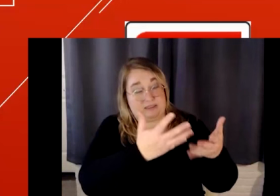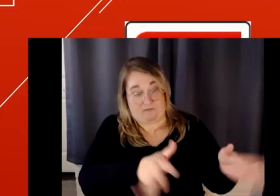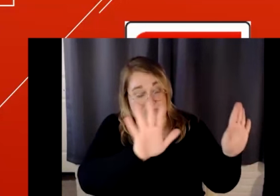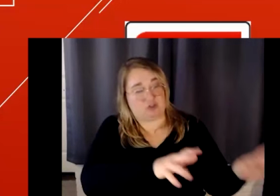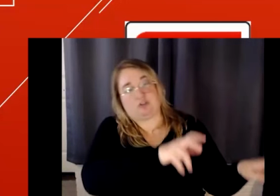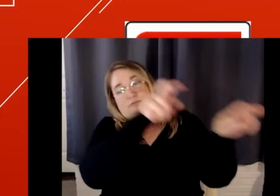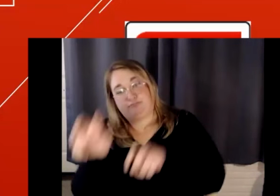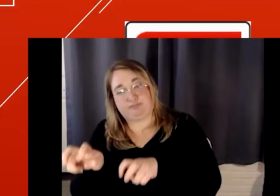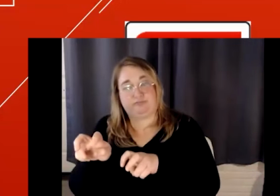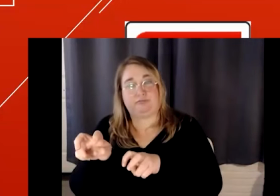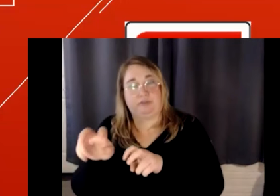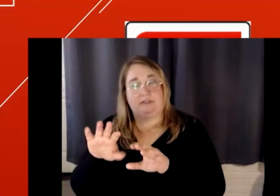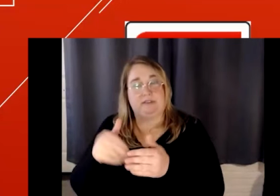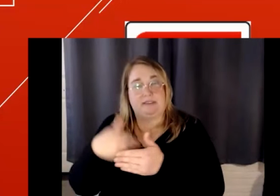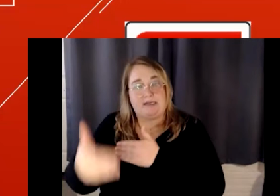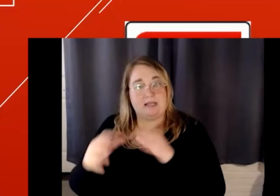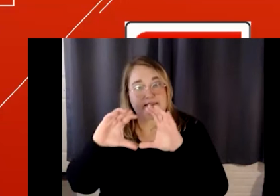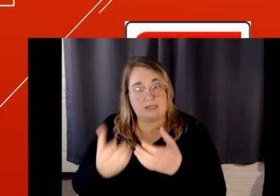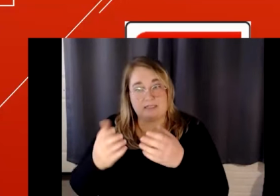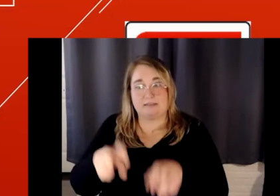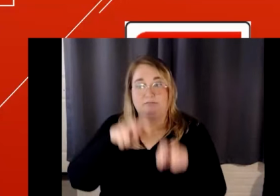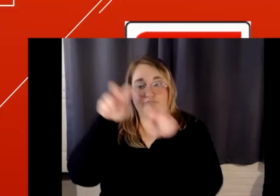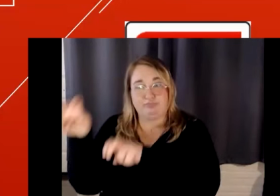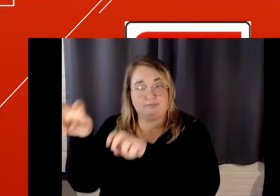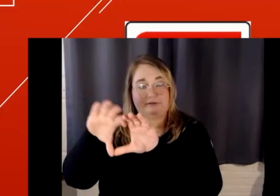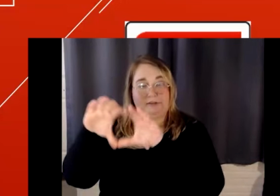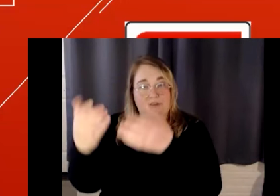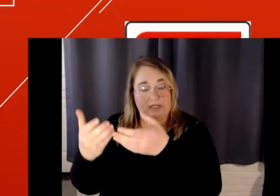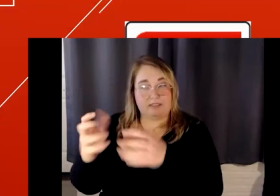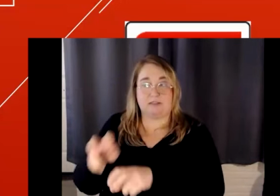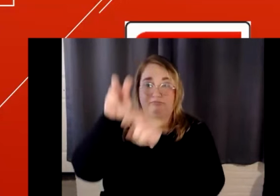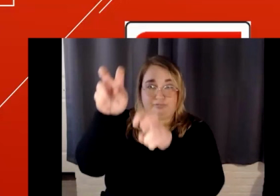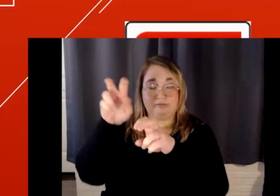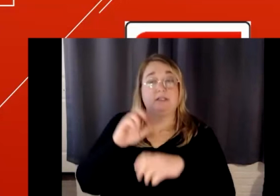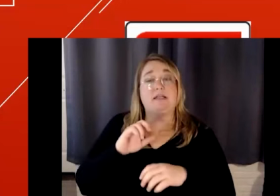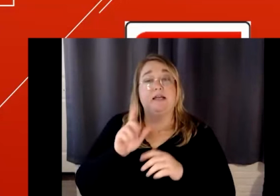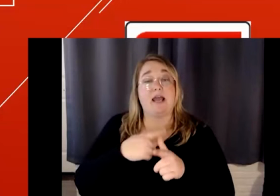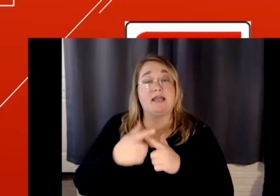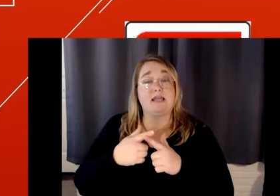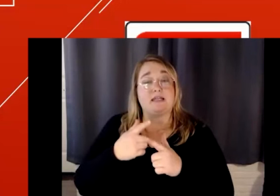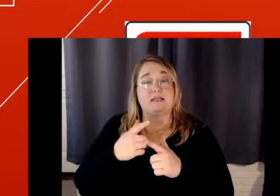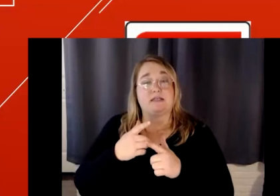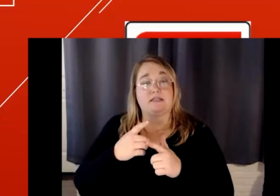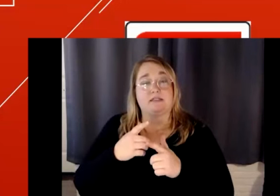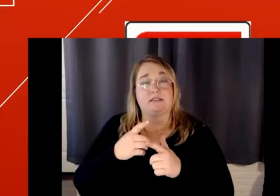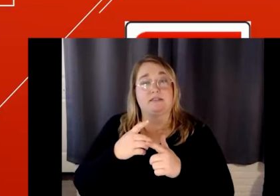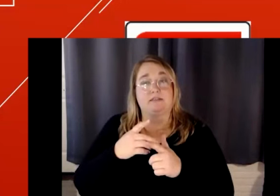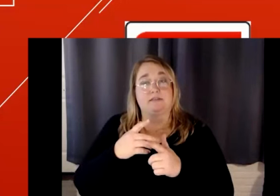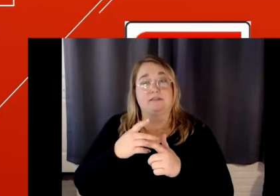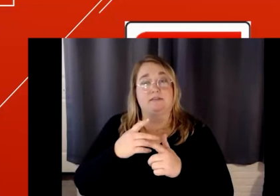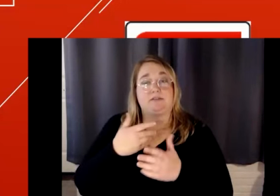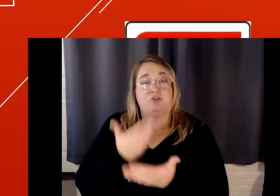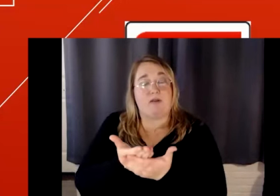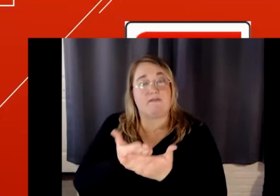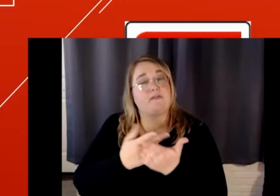they move on to the next class and the next class. And then we go to the program assessment. Now, this is